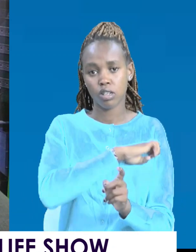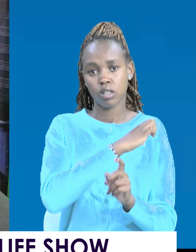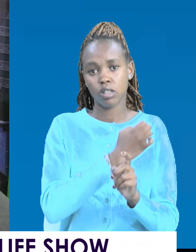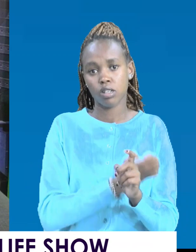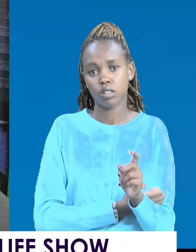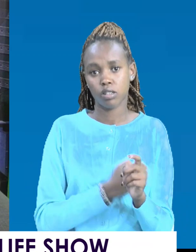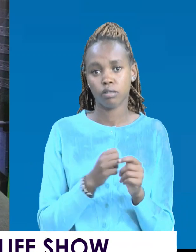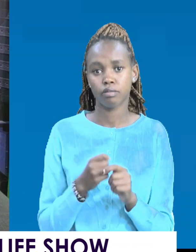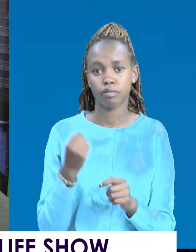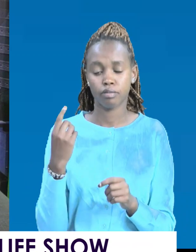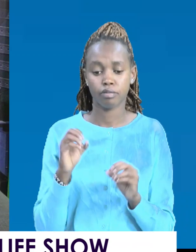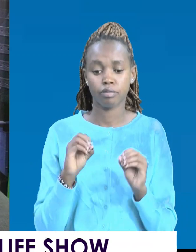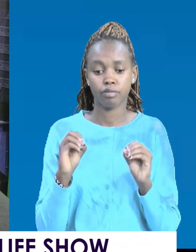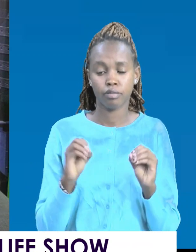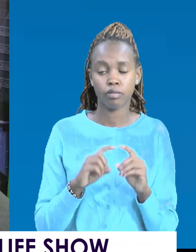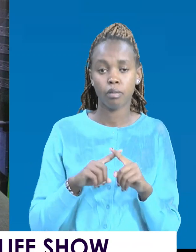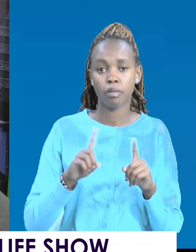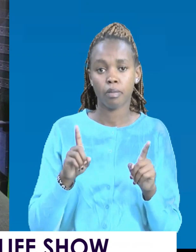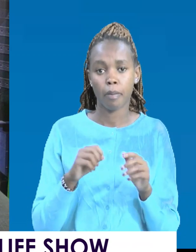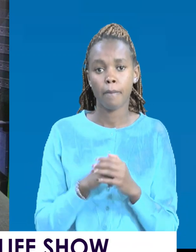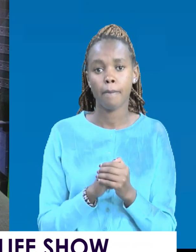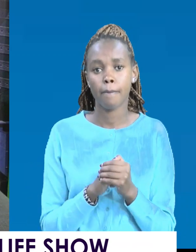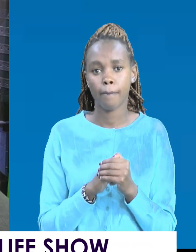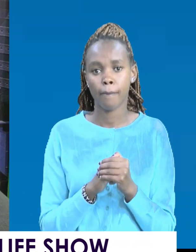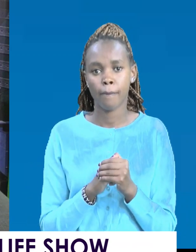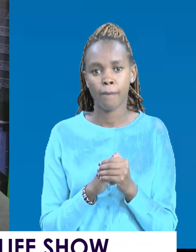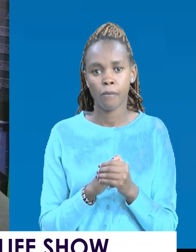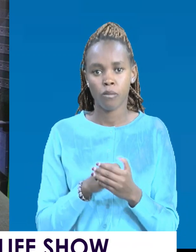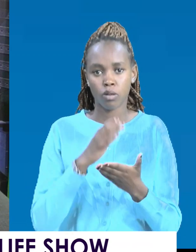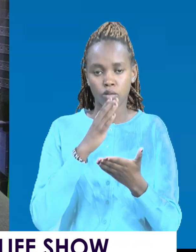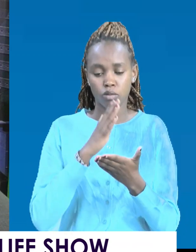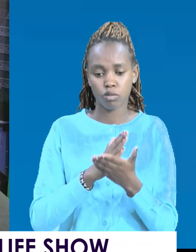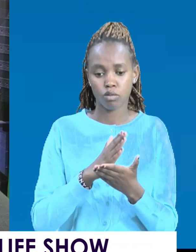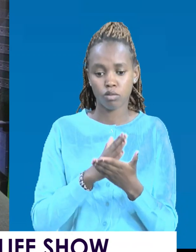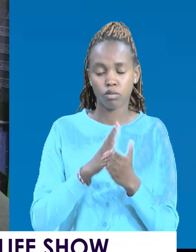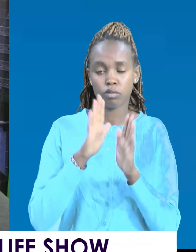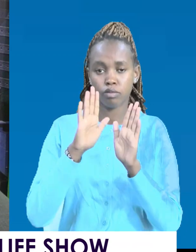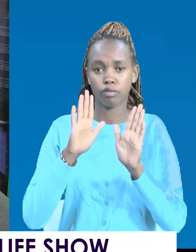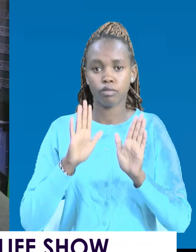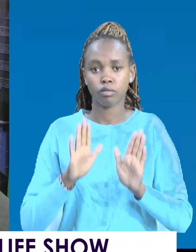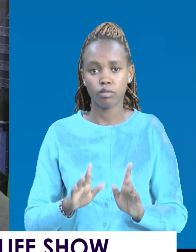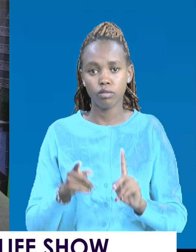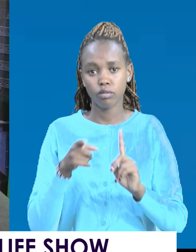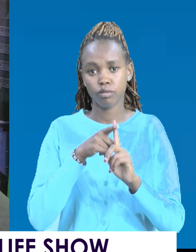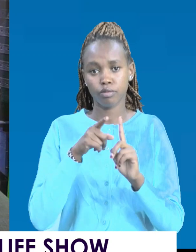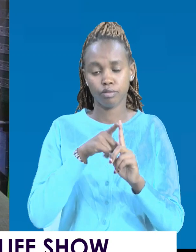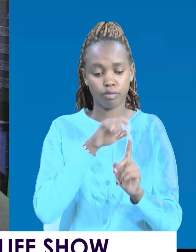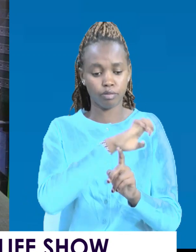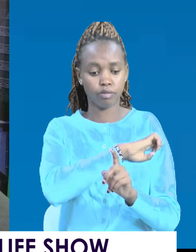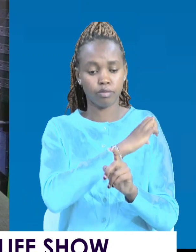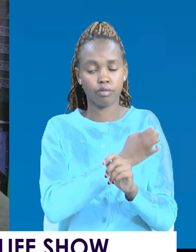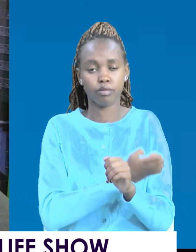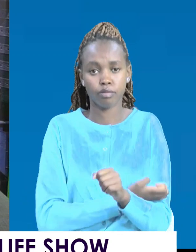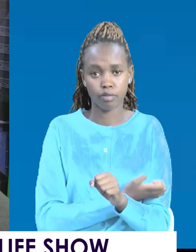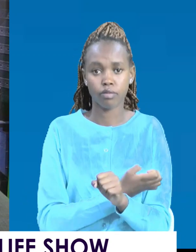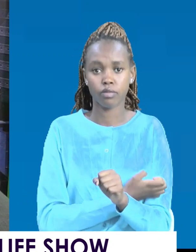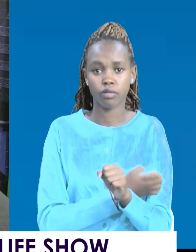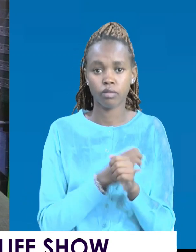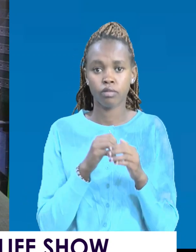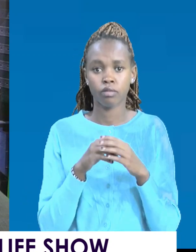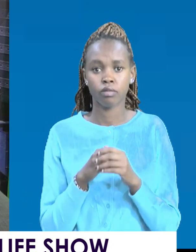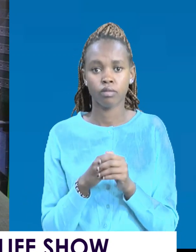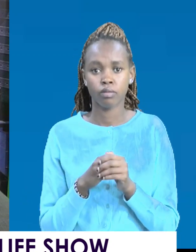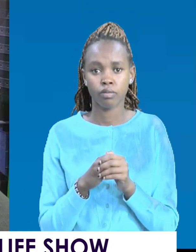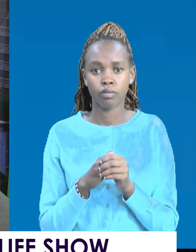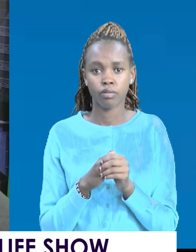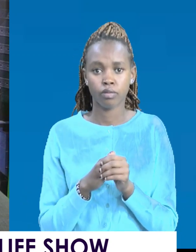underestimate it. But truth of the matter is that positive energy is